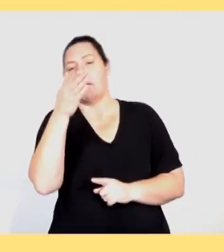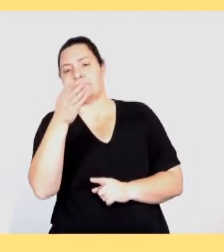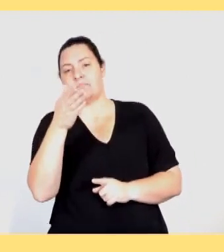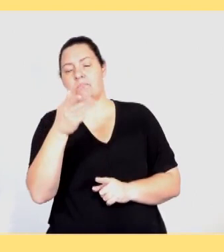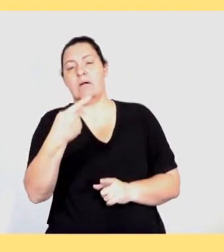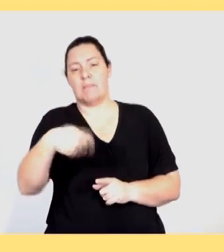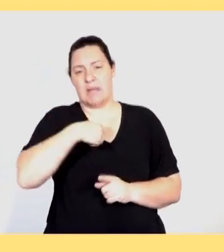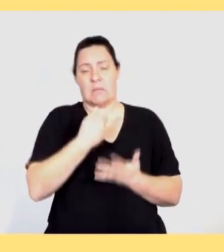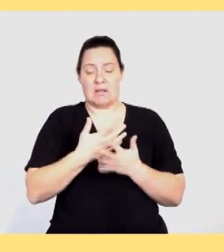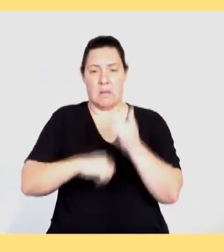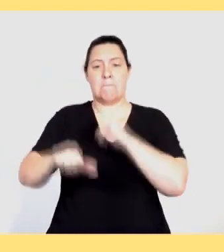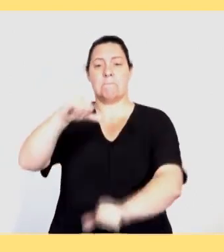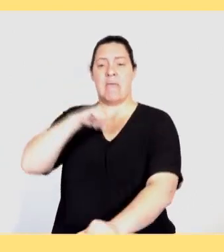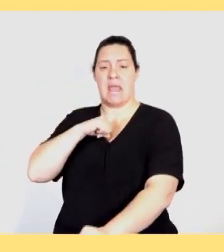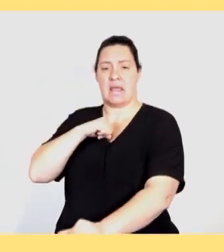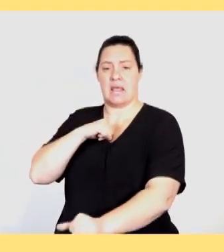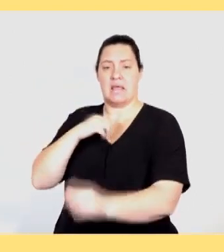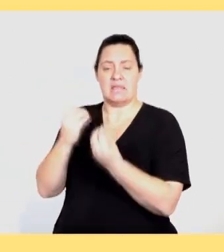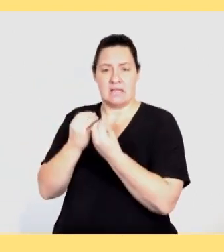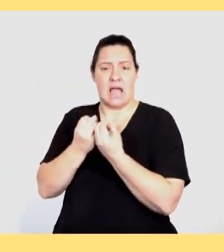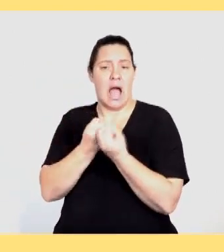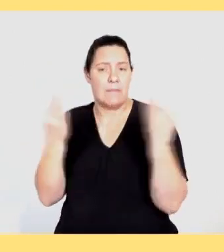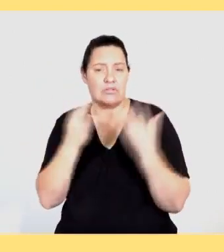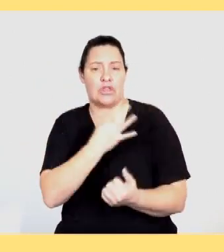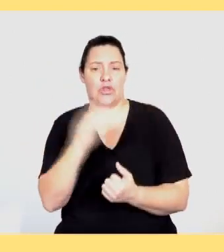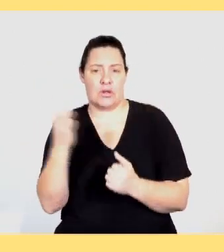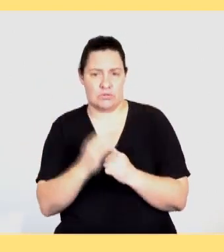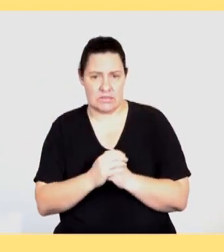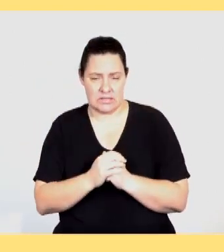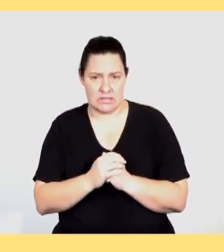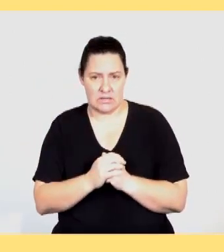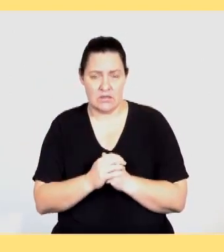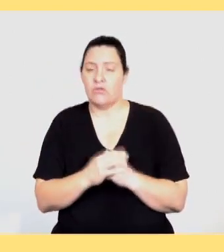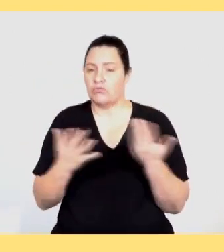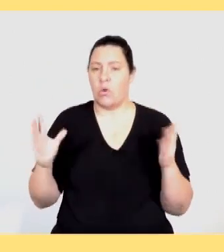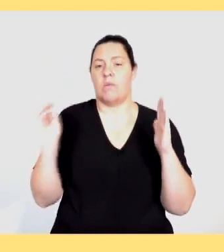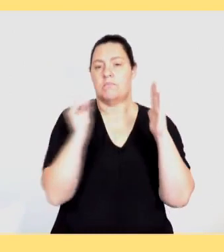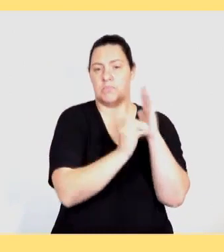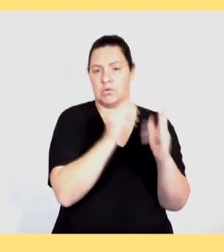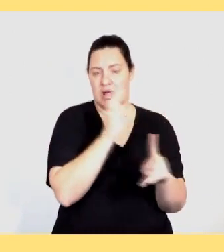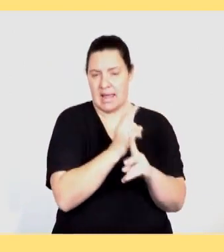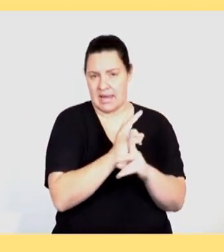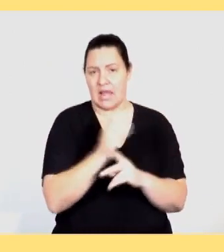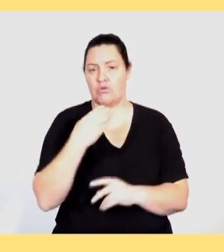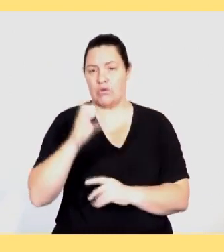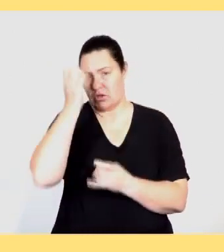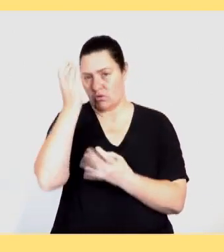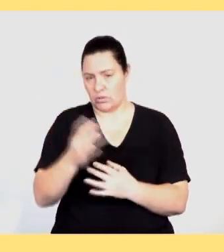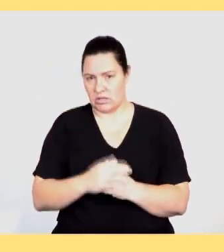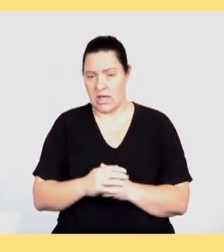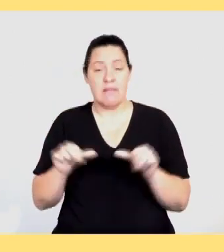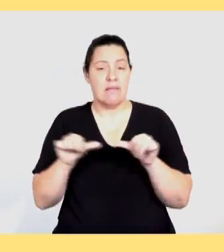2,000. But P Pink returned goods, remember, of 300. So I'm going to record again my credit